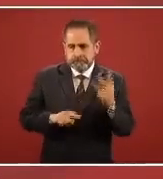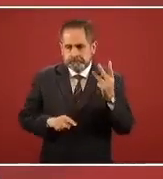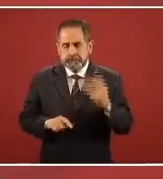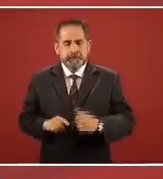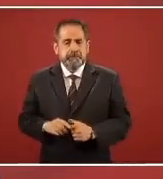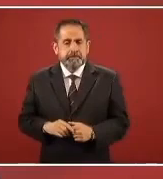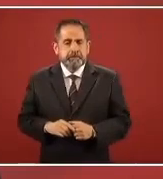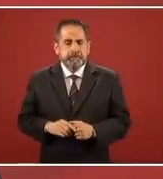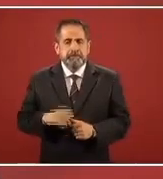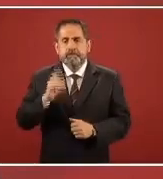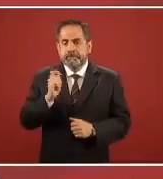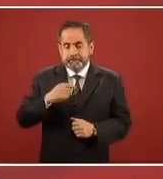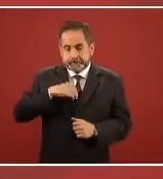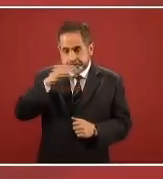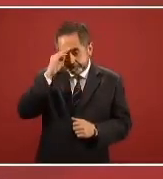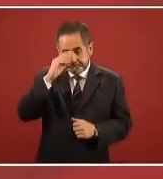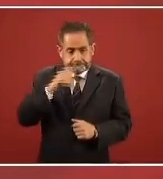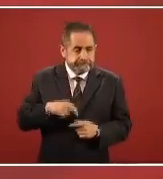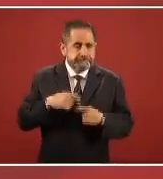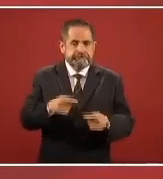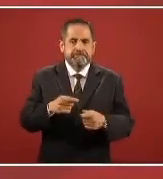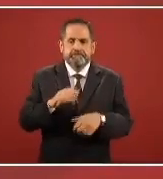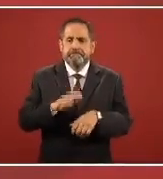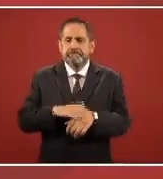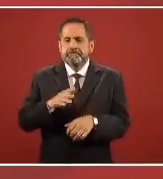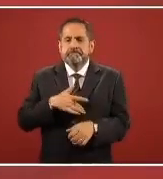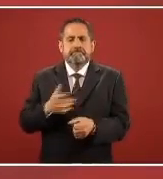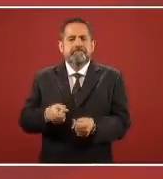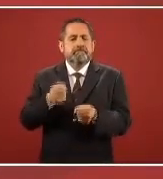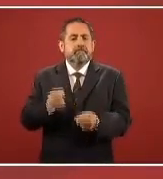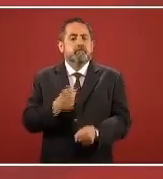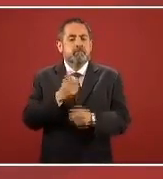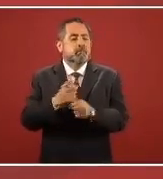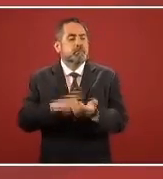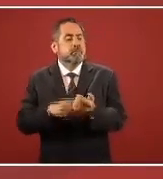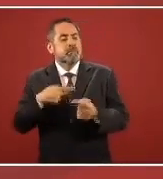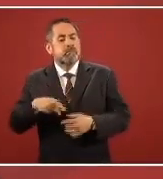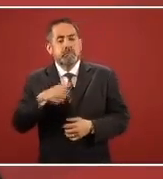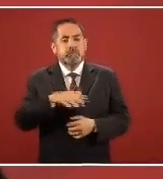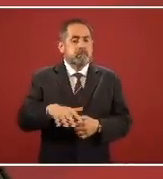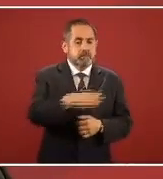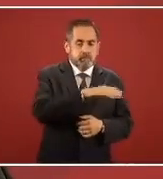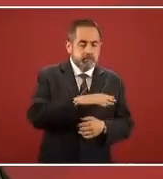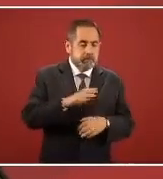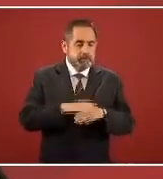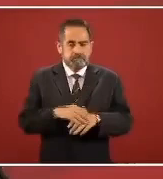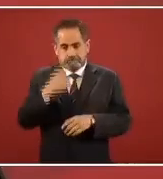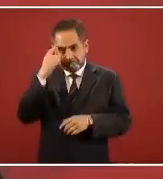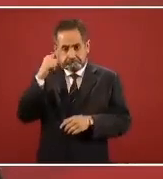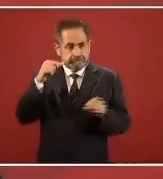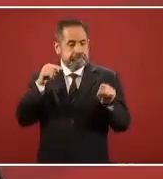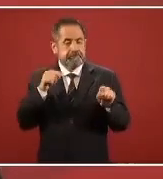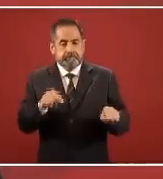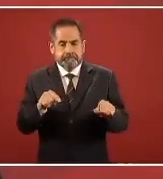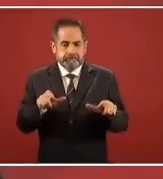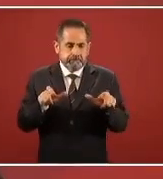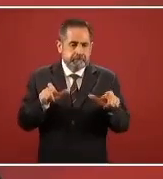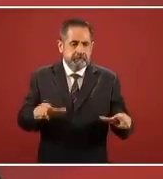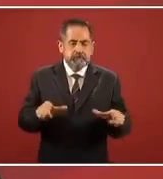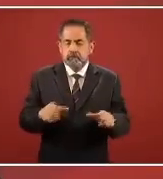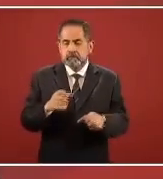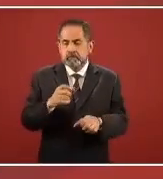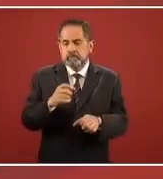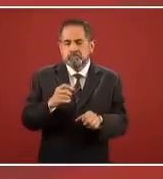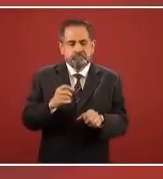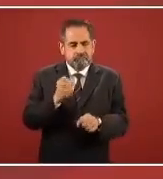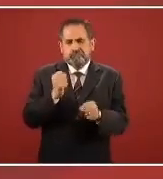De tal manera que pudiéramos garantizar la seguridad de la población, tener la presencia para garantizar la